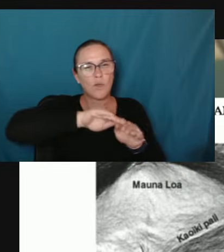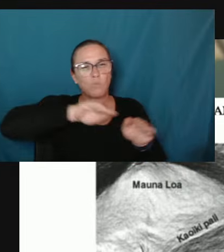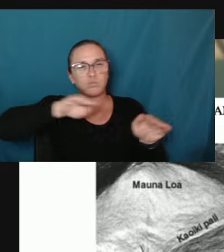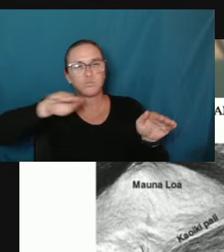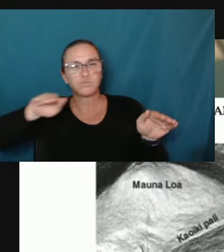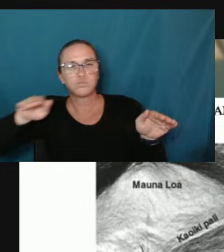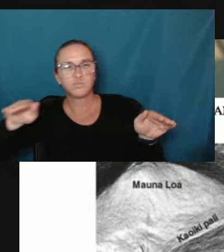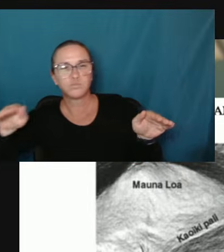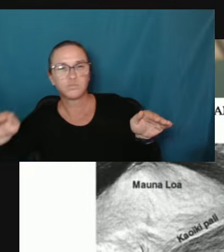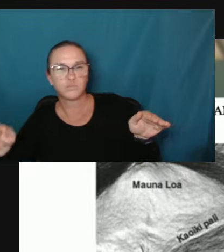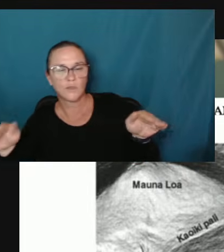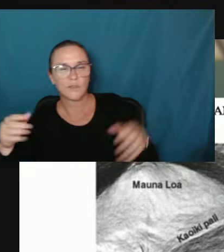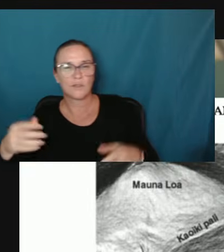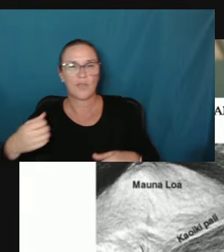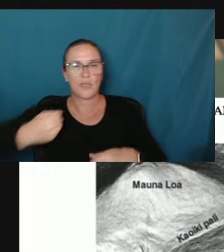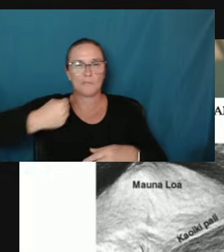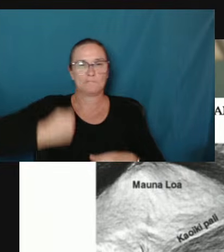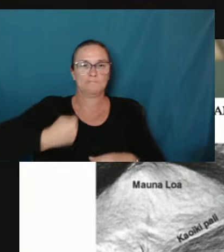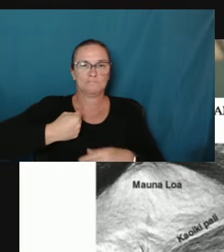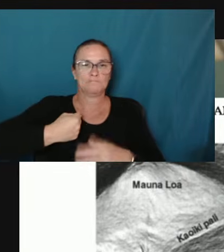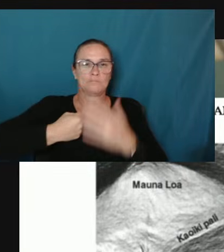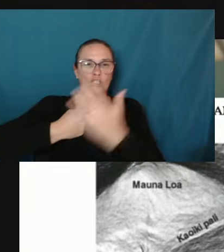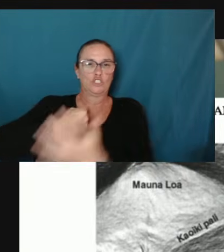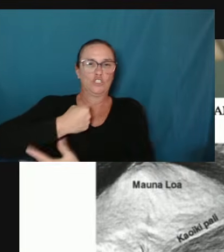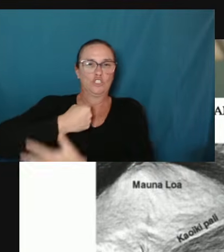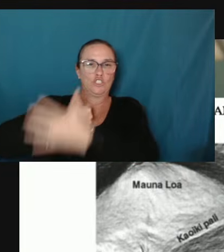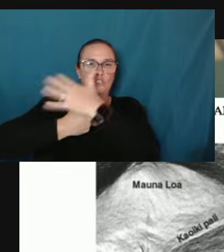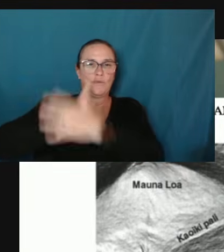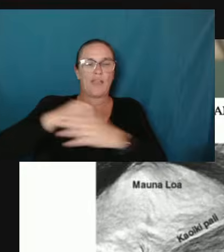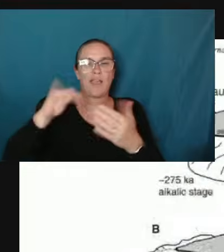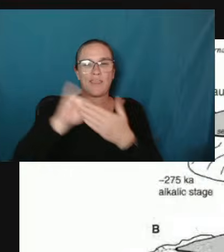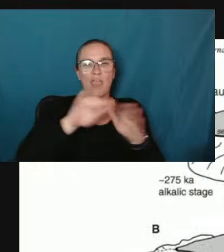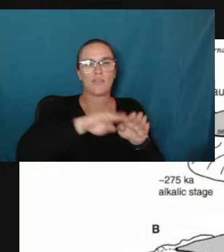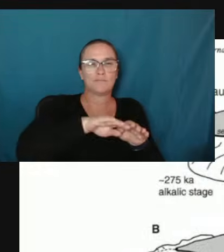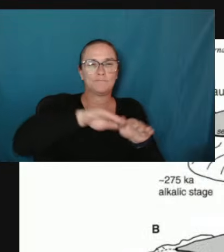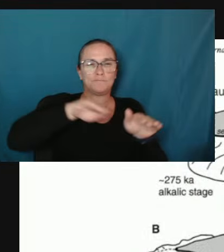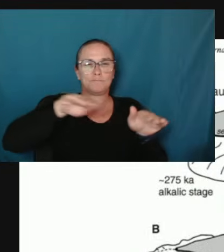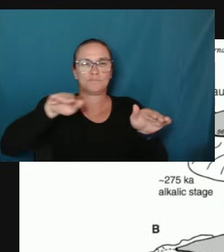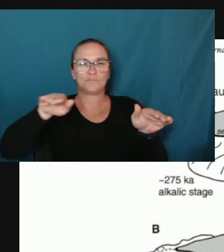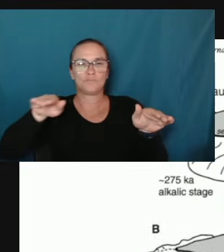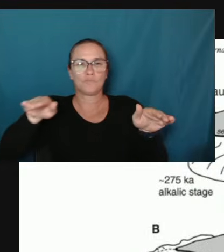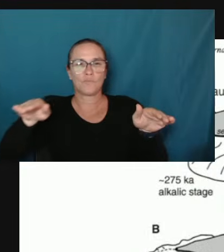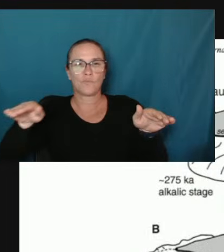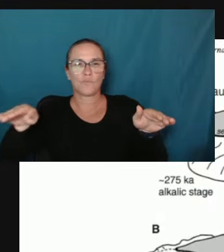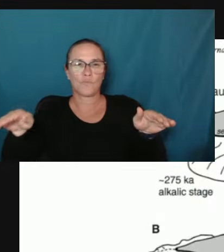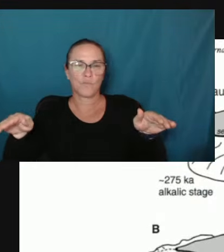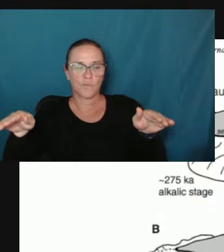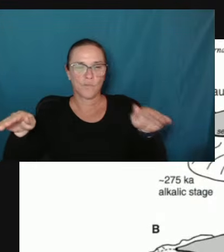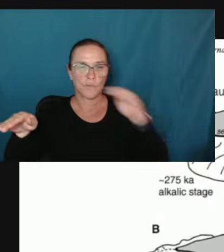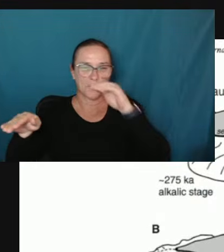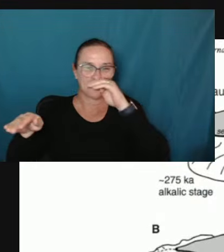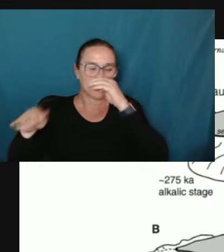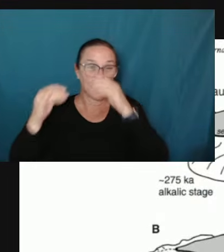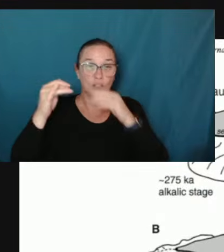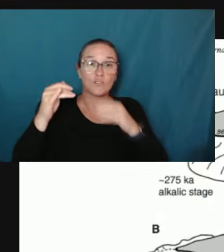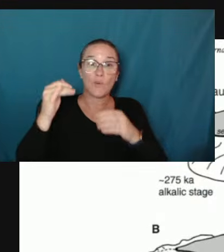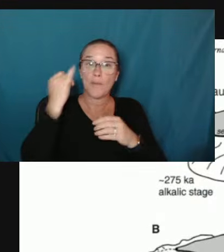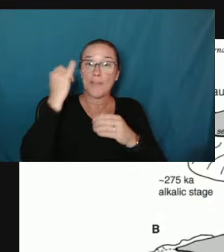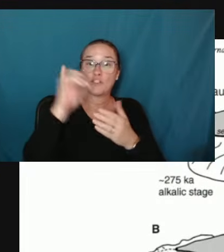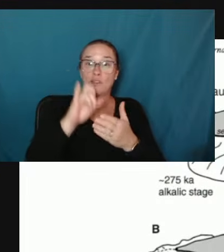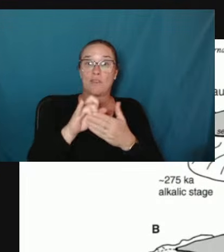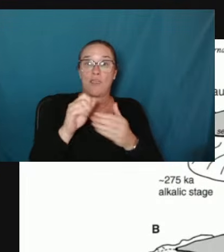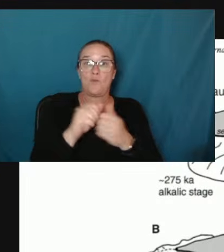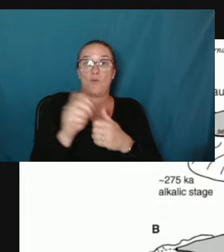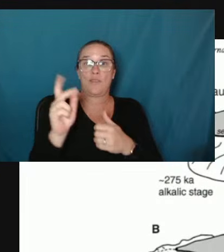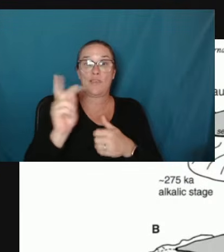America shield, that kind of domed structure. So imagine that on the massive scale of Kilauea, but